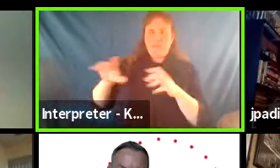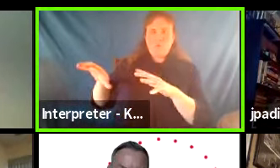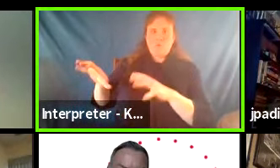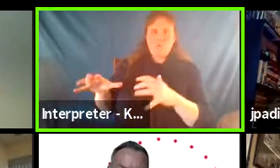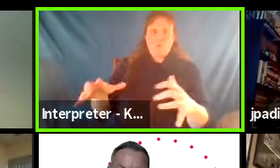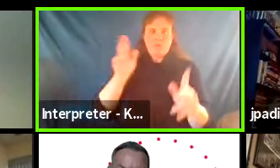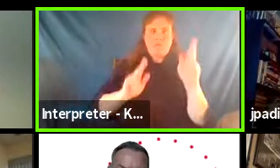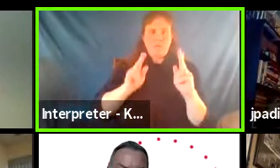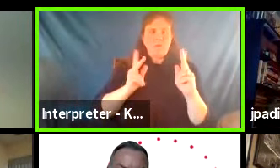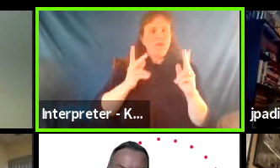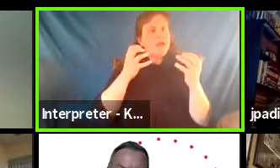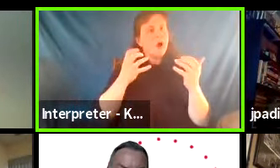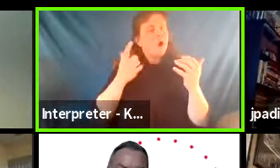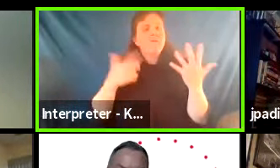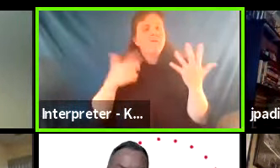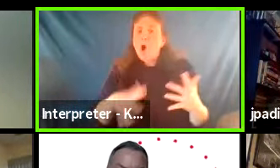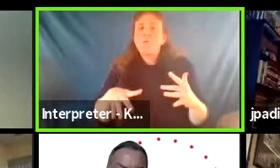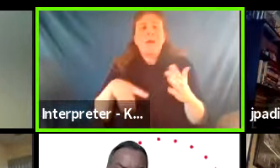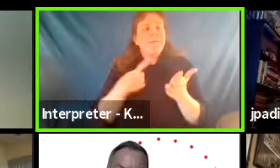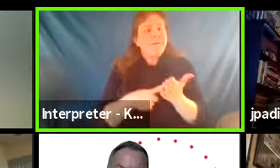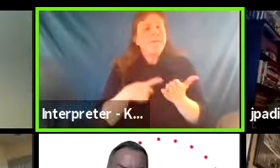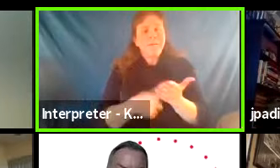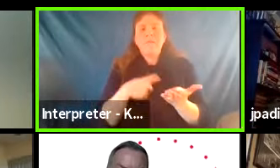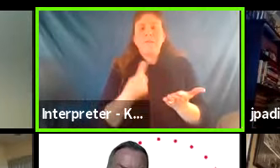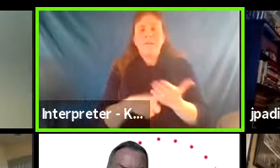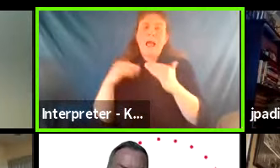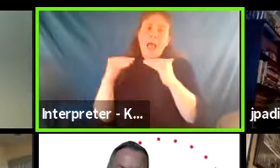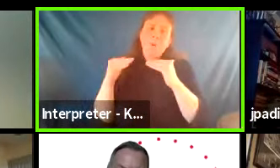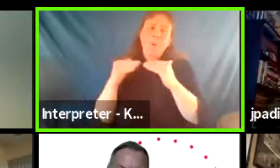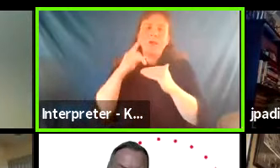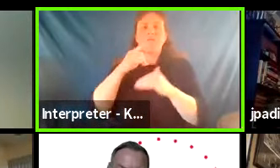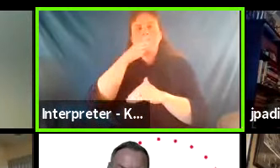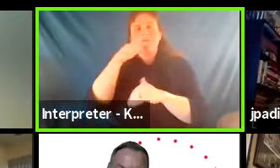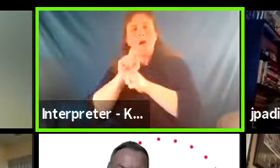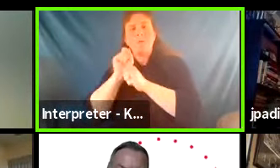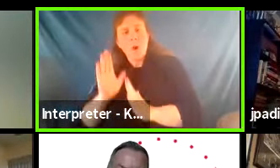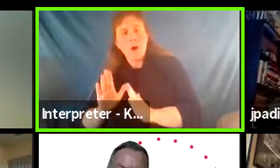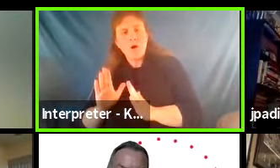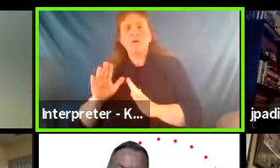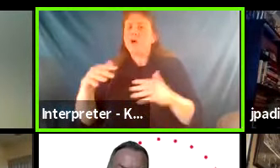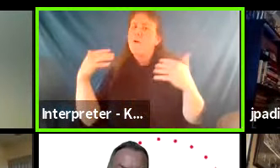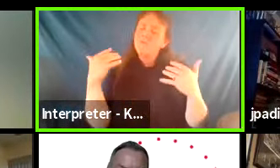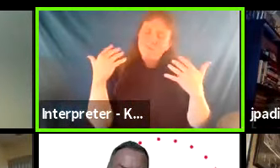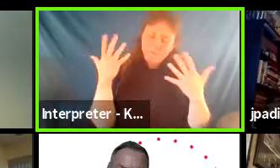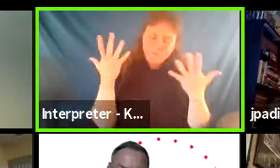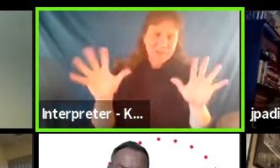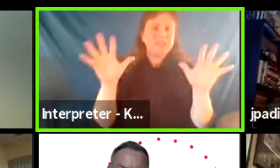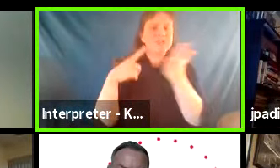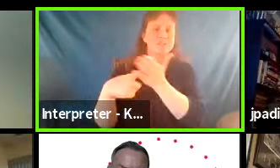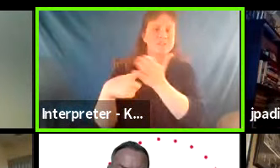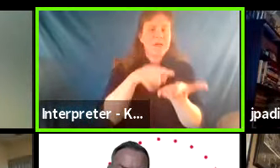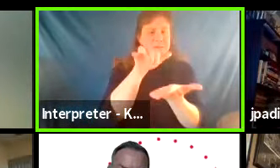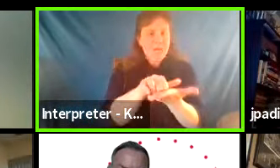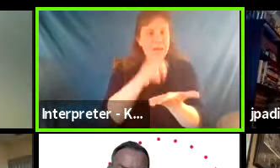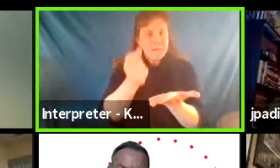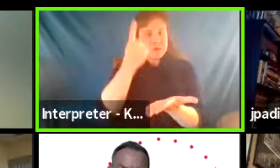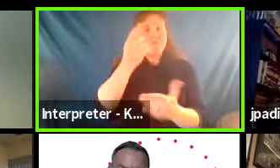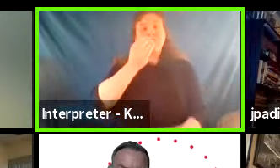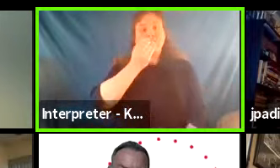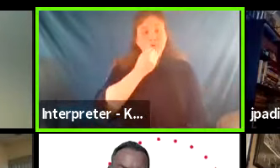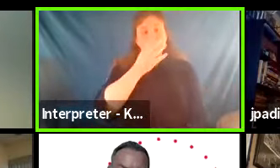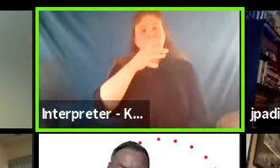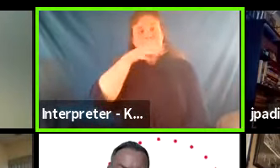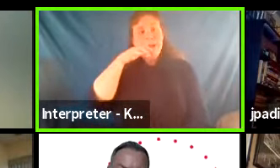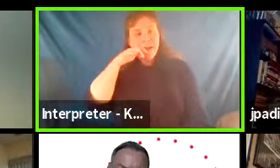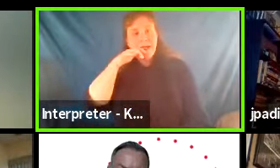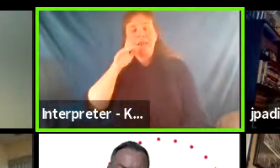this equity conversation in place for farm workers. And we've realized with the administration that the food and ag essential workforce